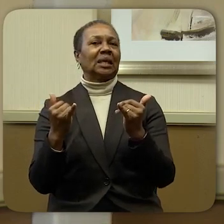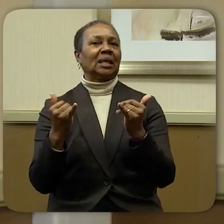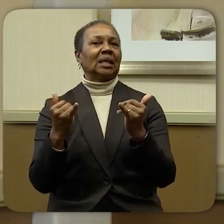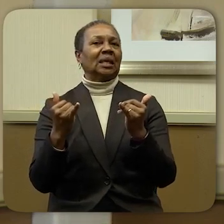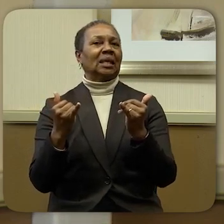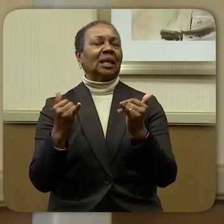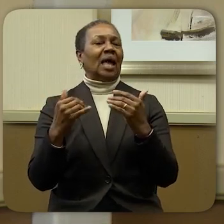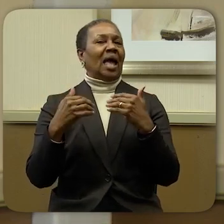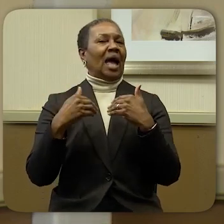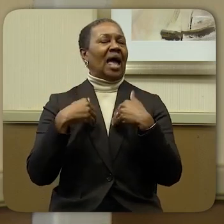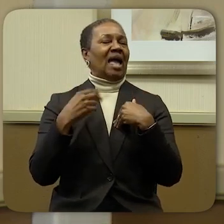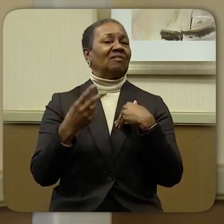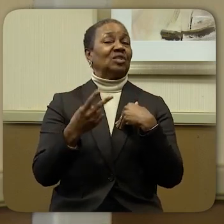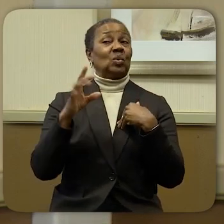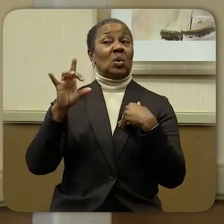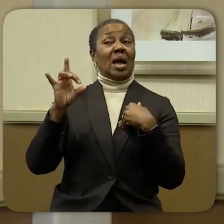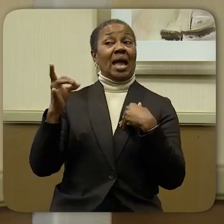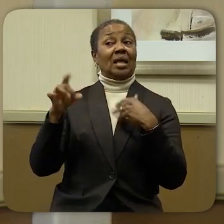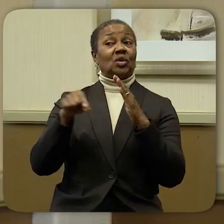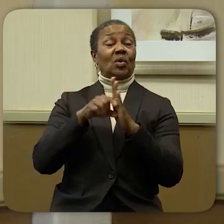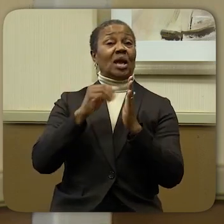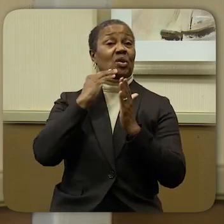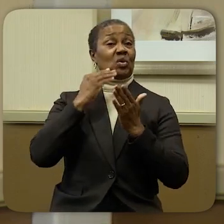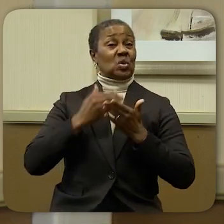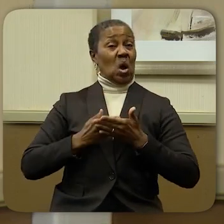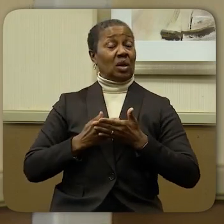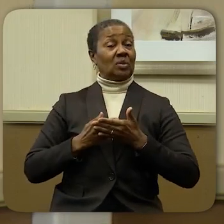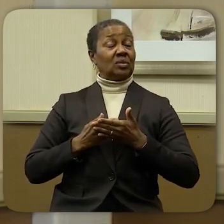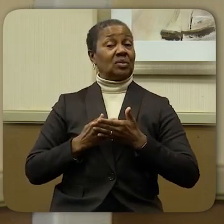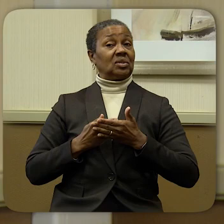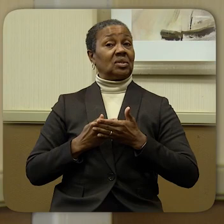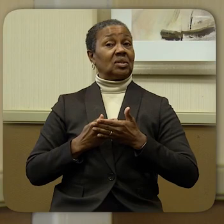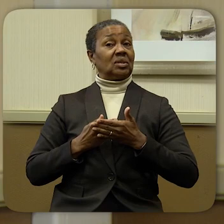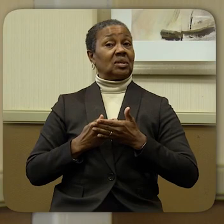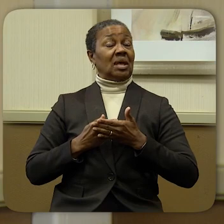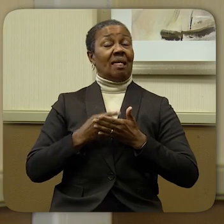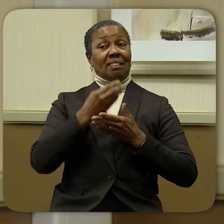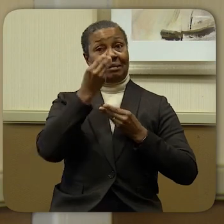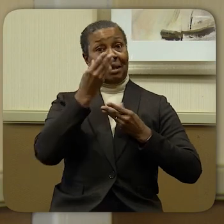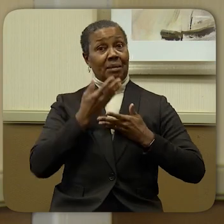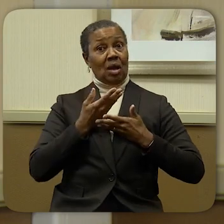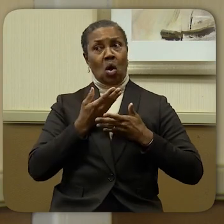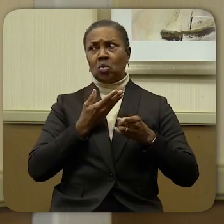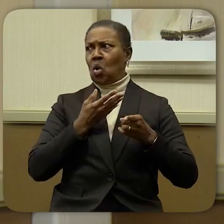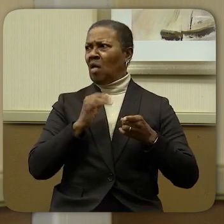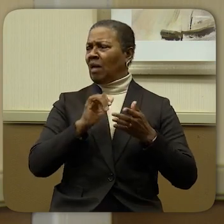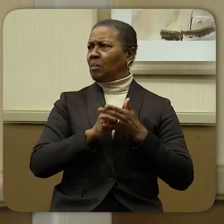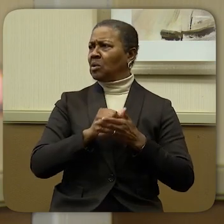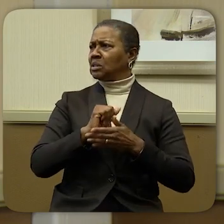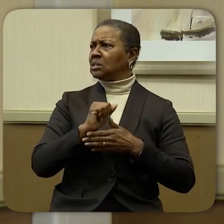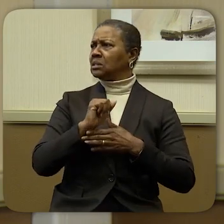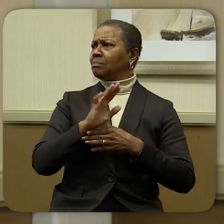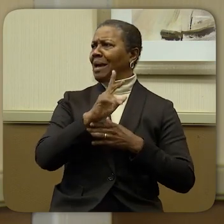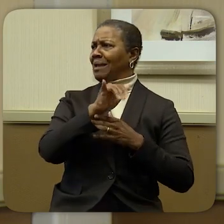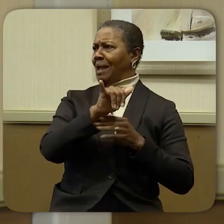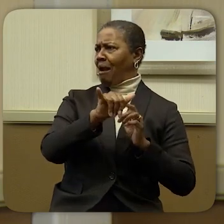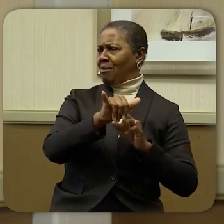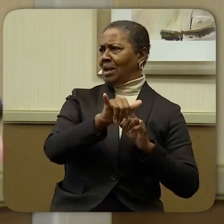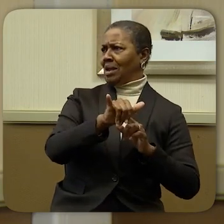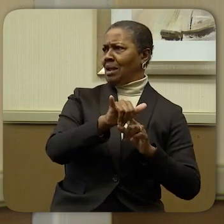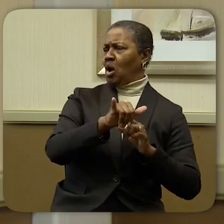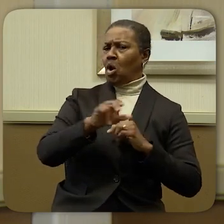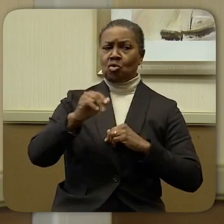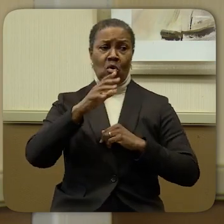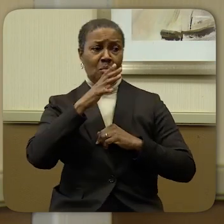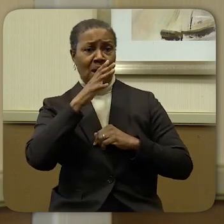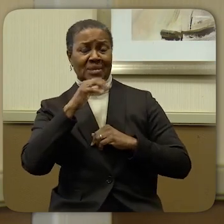I have 2 8th grade daughters that, tell me, oh no, that person's binary, or no,